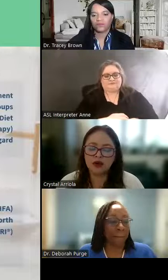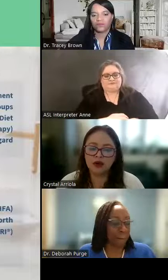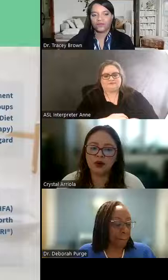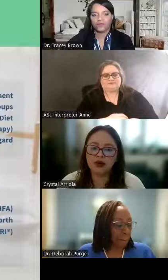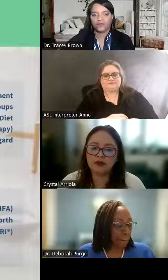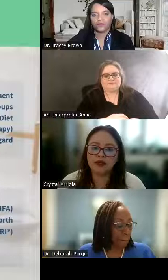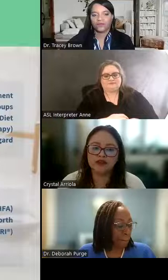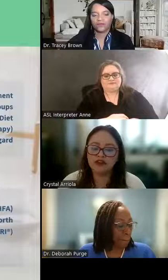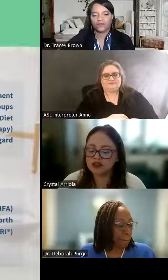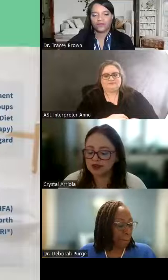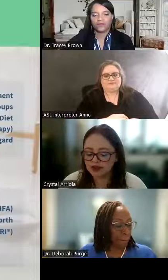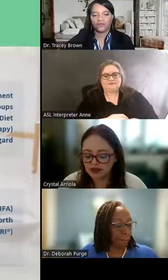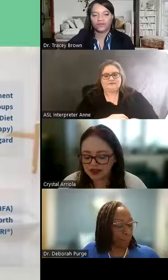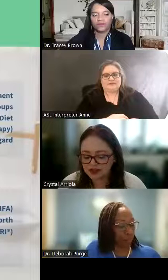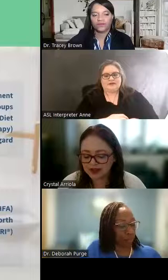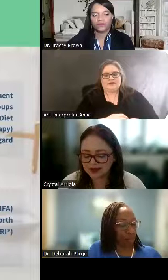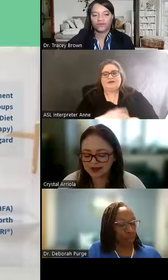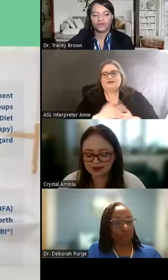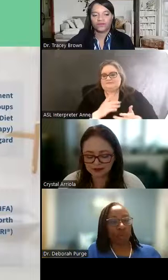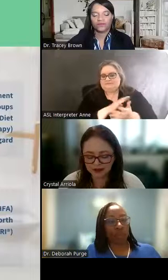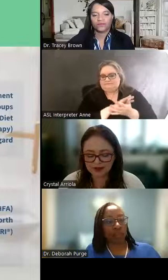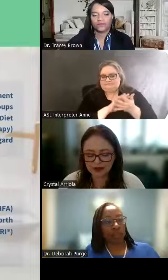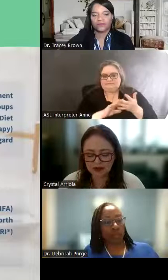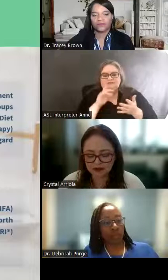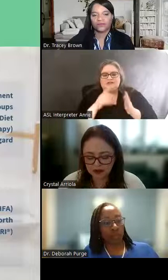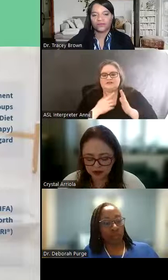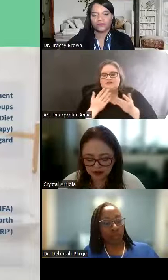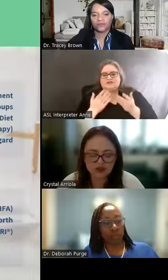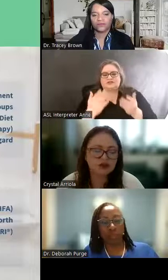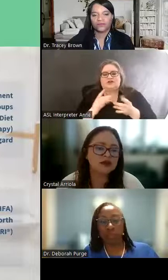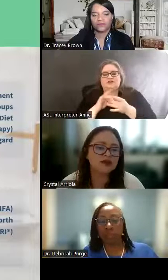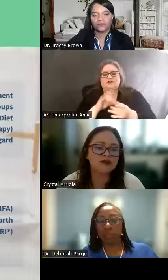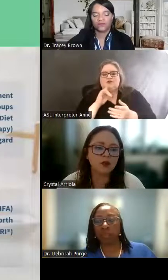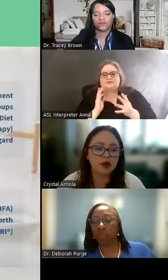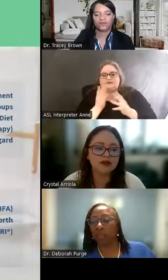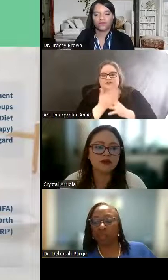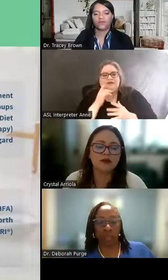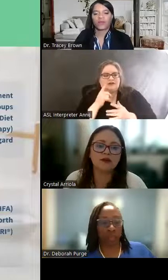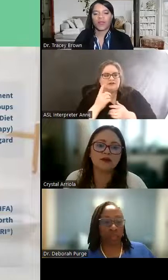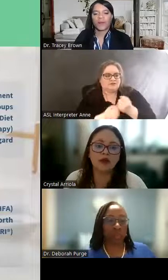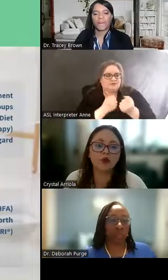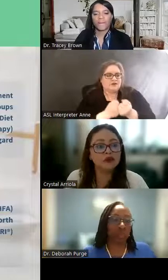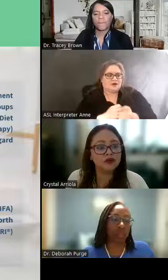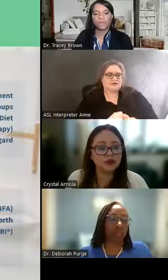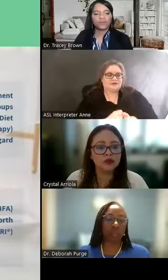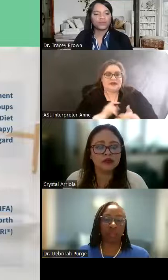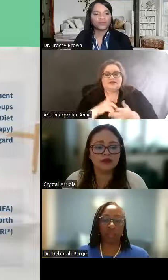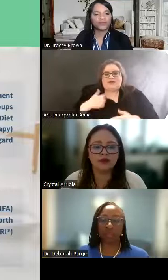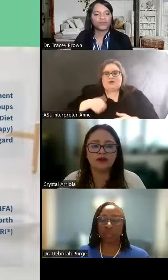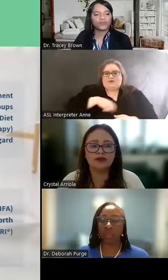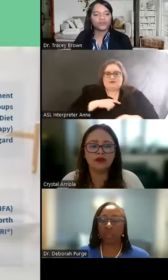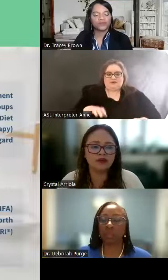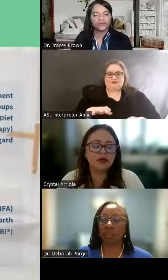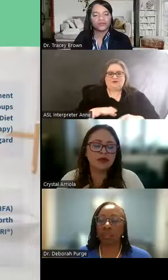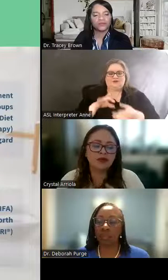And so these are just some suggestions in terms of interventions and supports that we do in